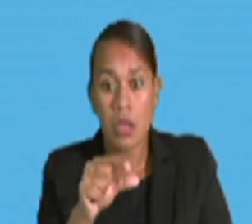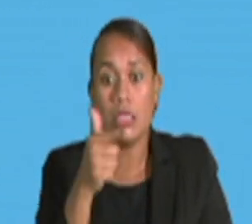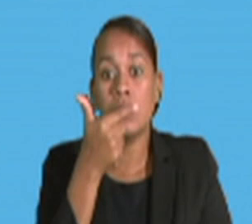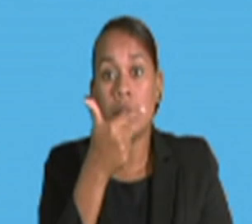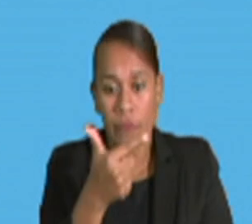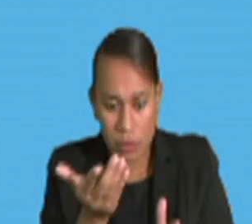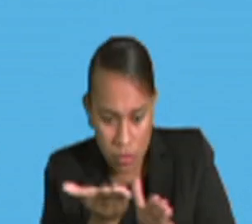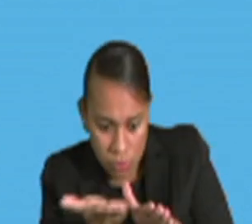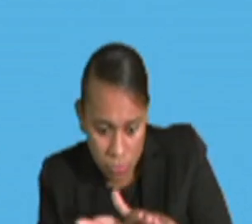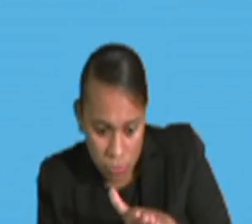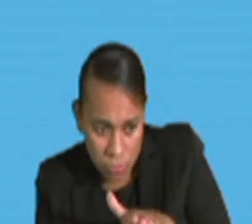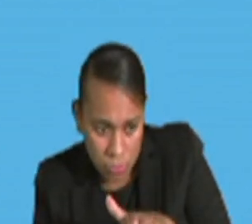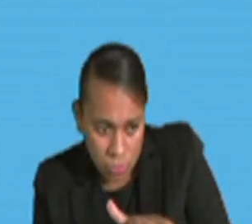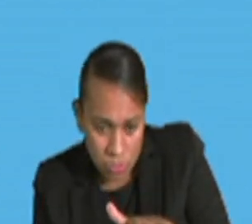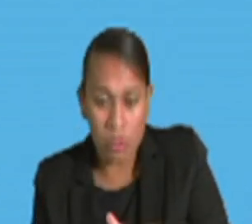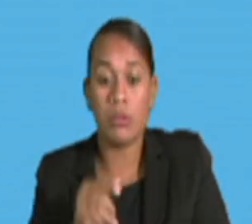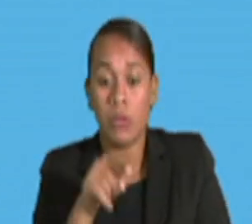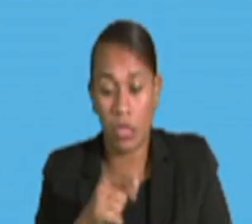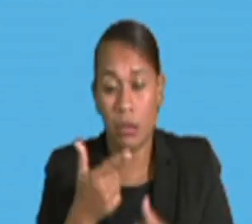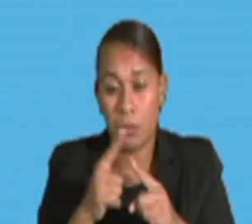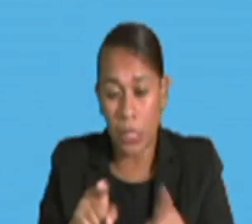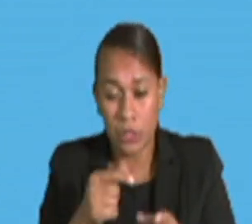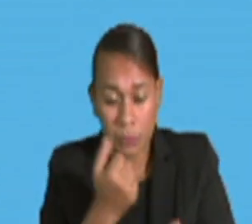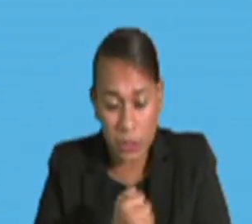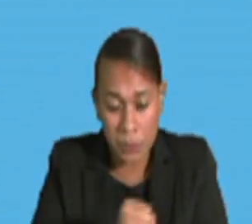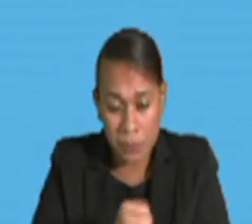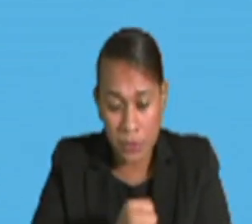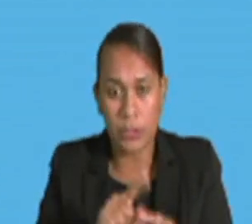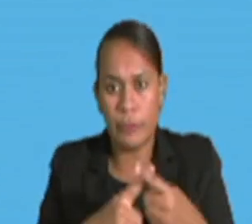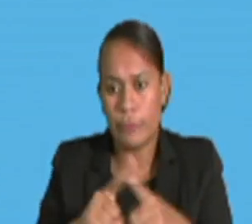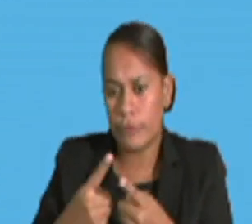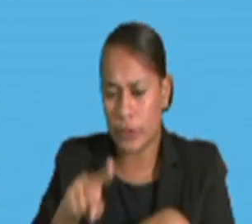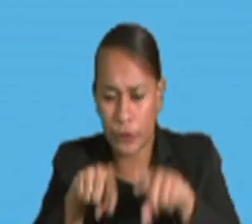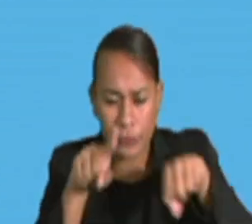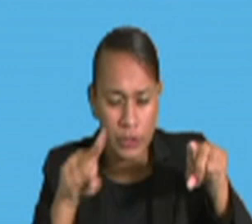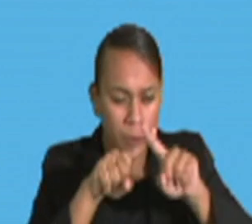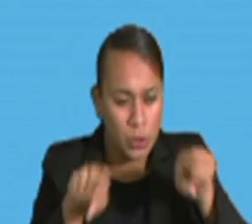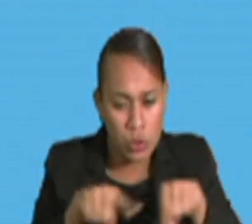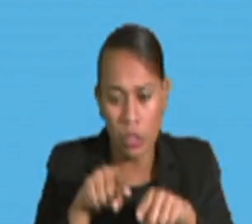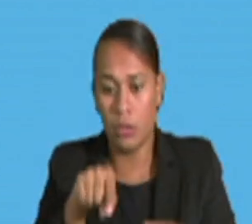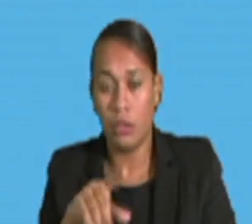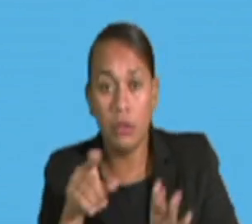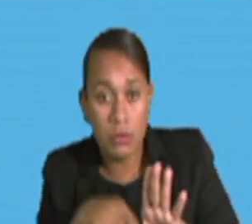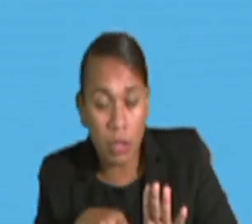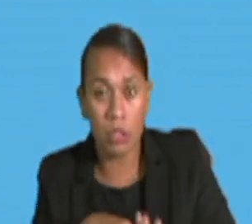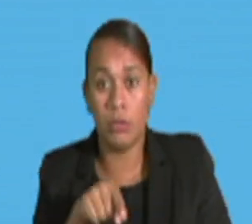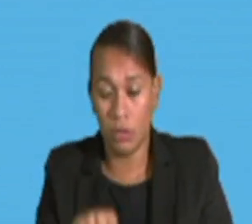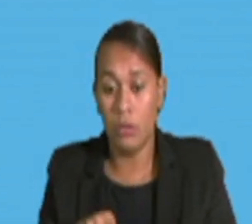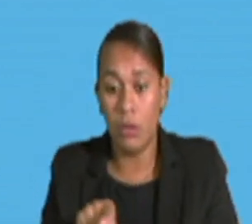heat-pressed page printed with multi-imaging techniques. But while these e-passports are considerably